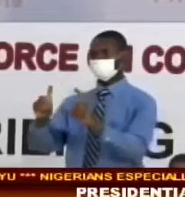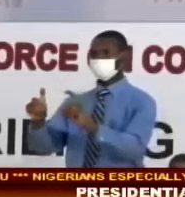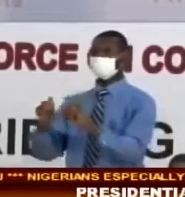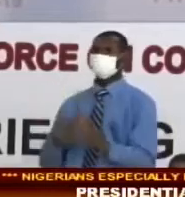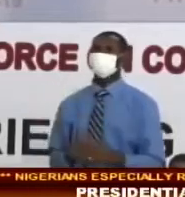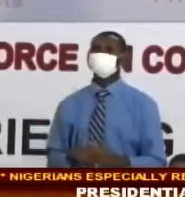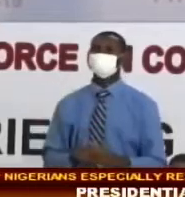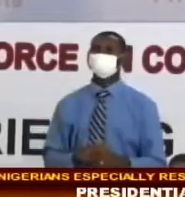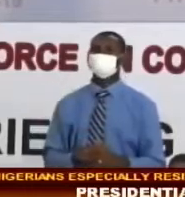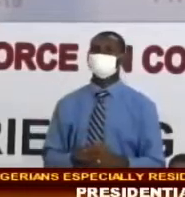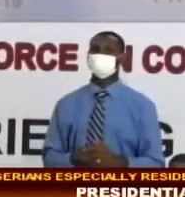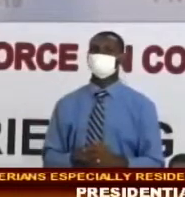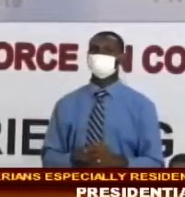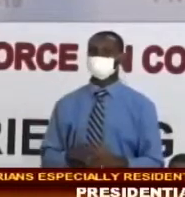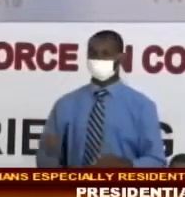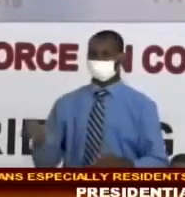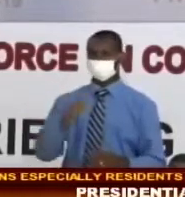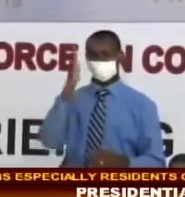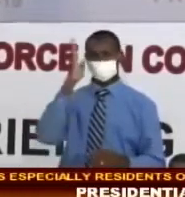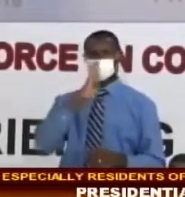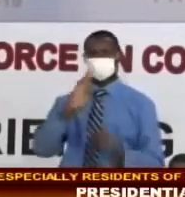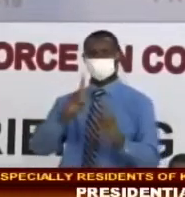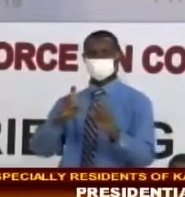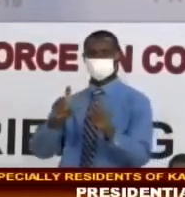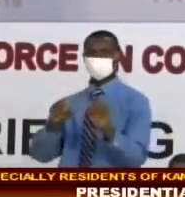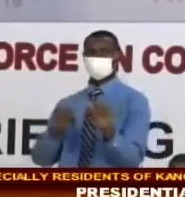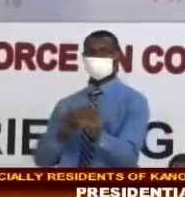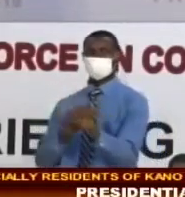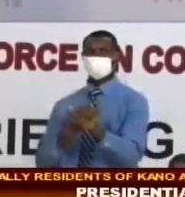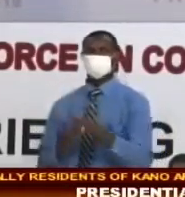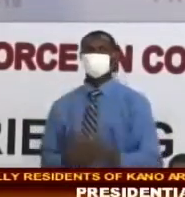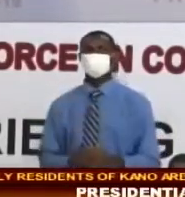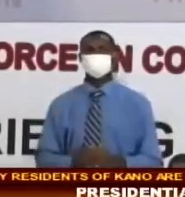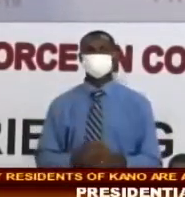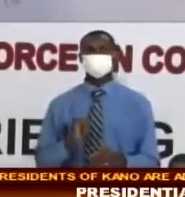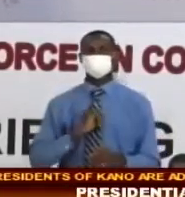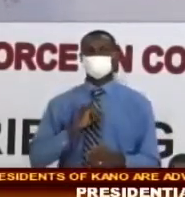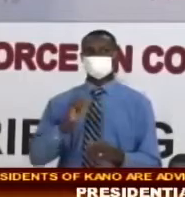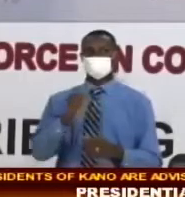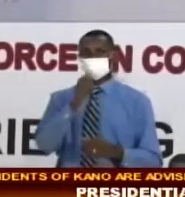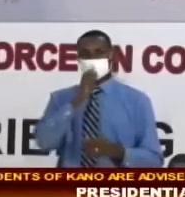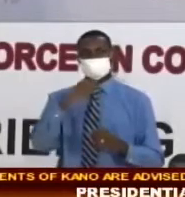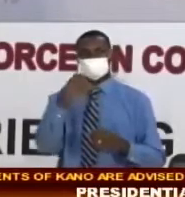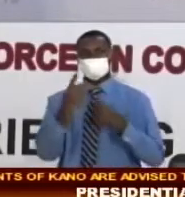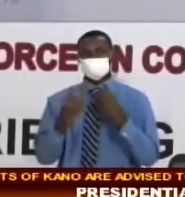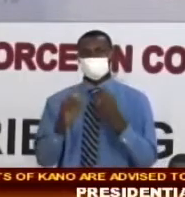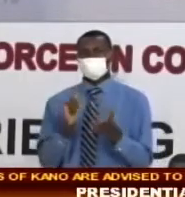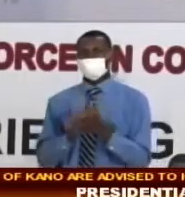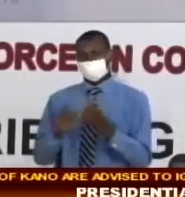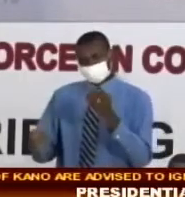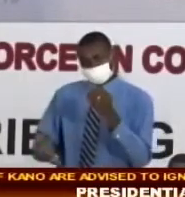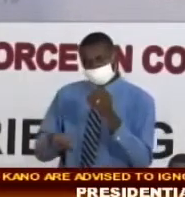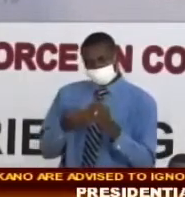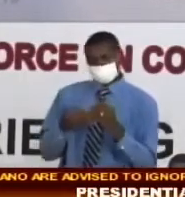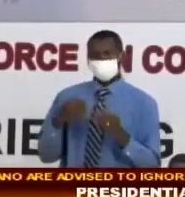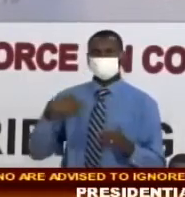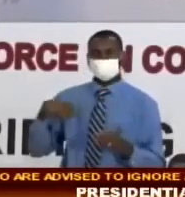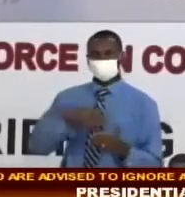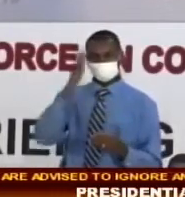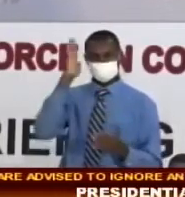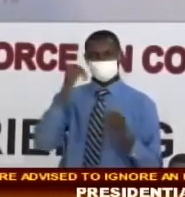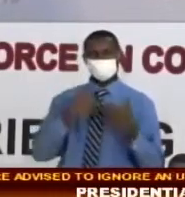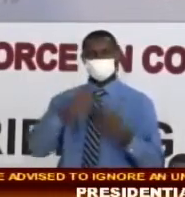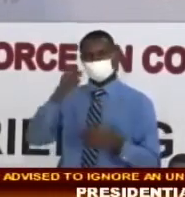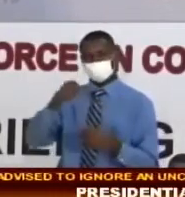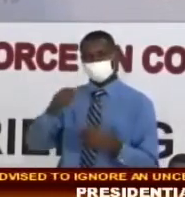be tested accordingly. But I'm saying that in addition, there may be need for